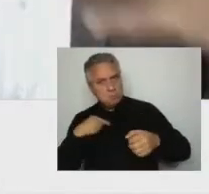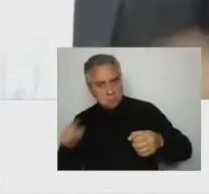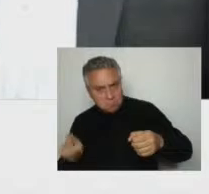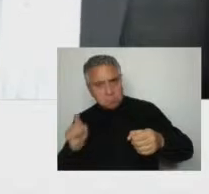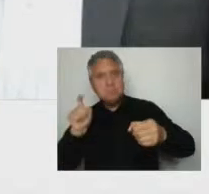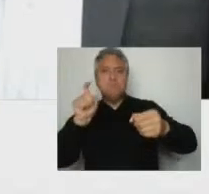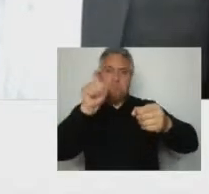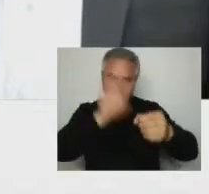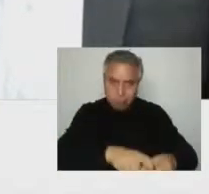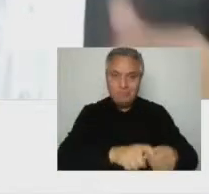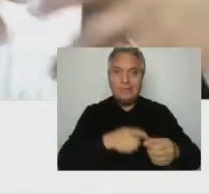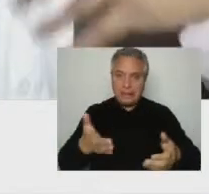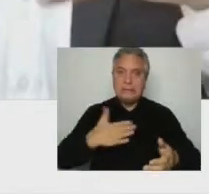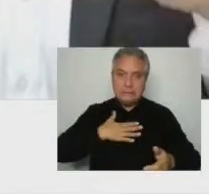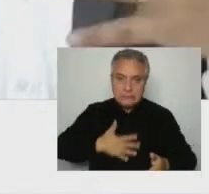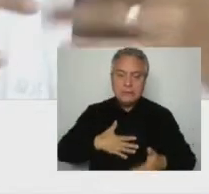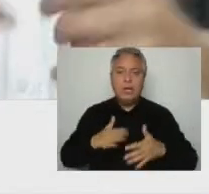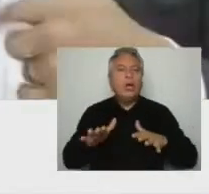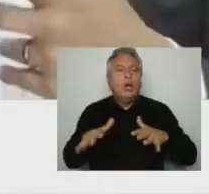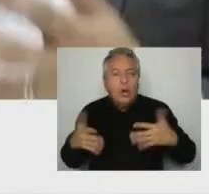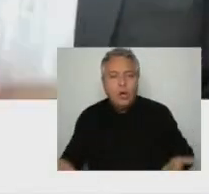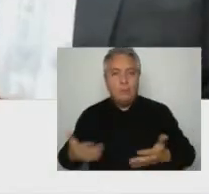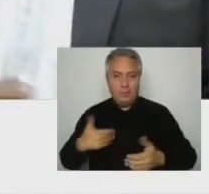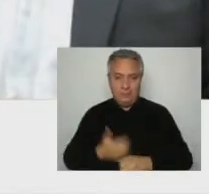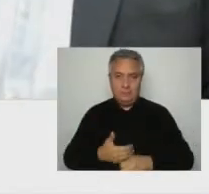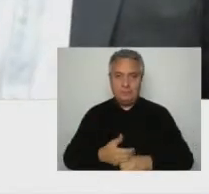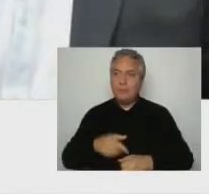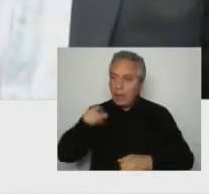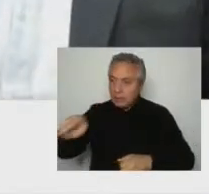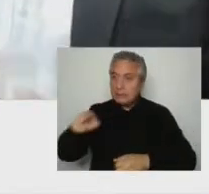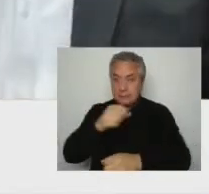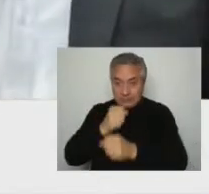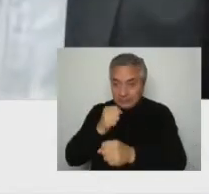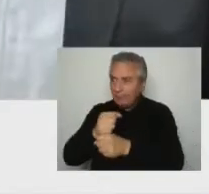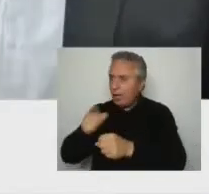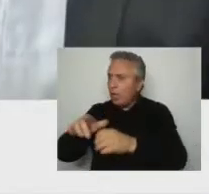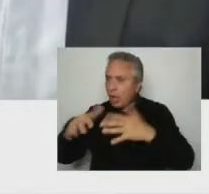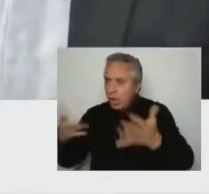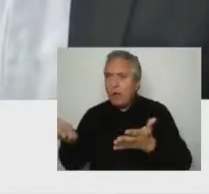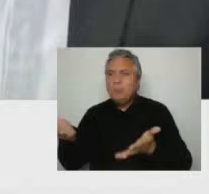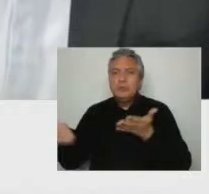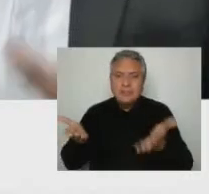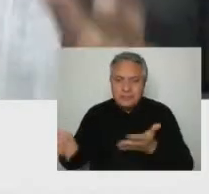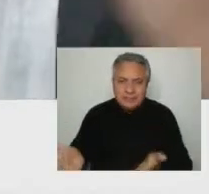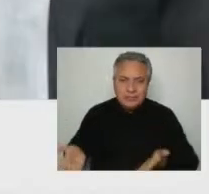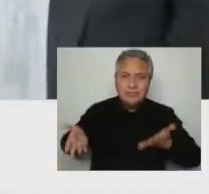We also thought about the possibility of having different job clubs,